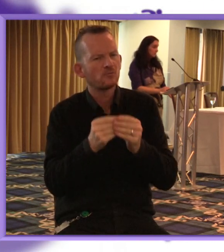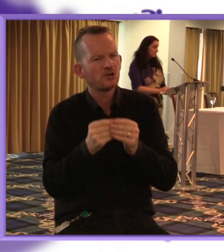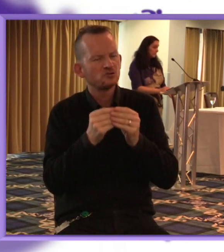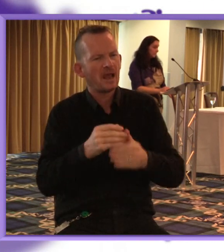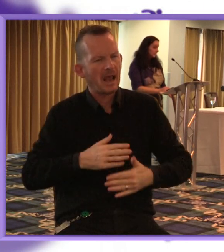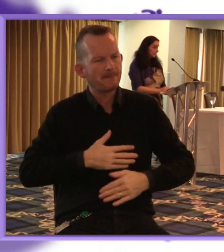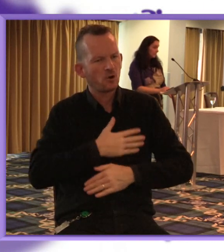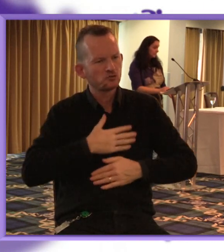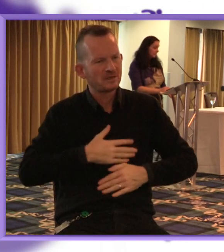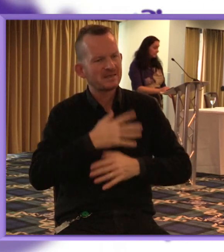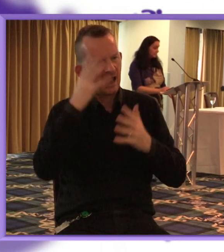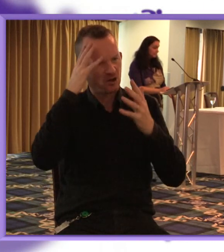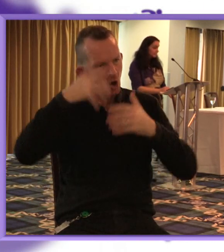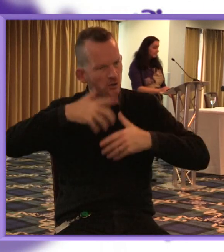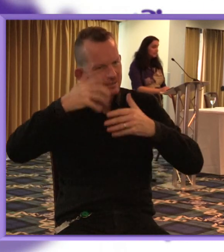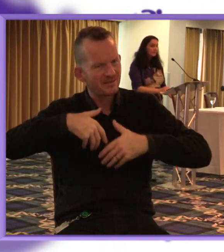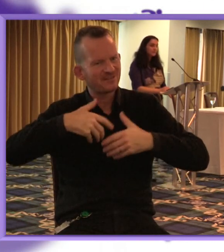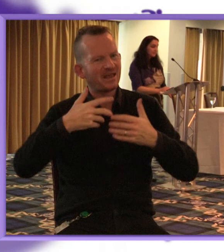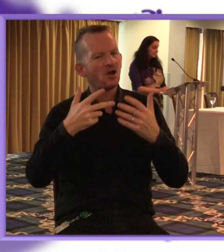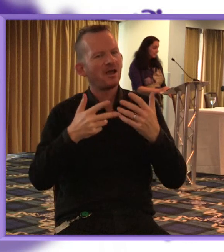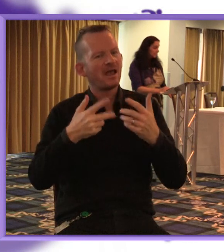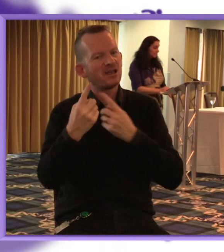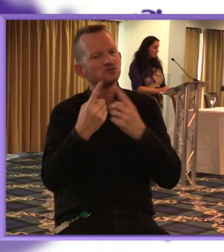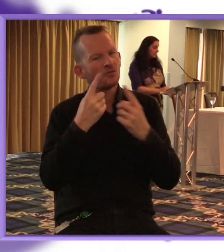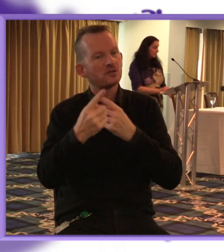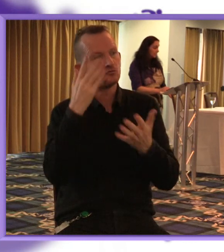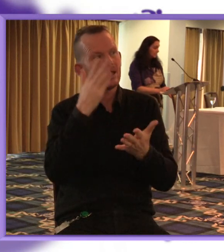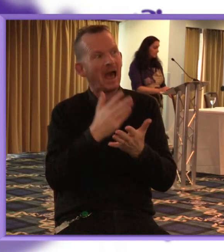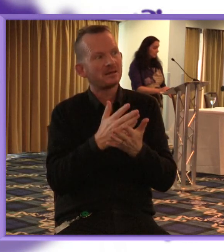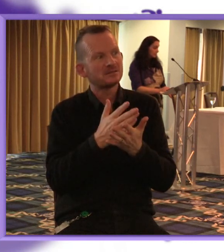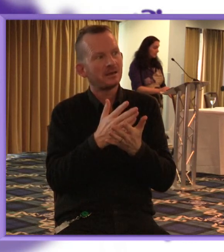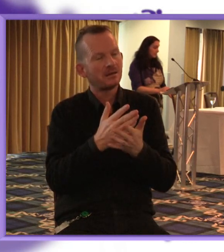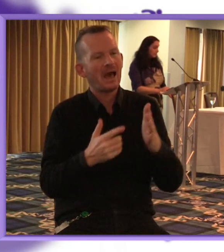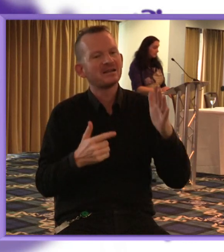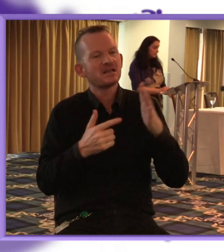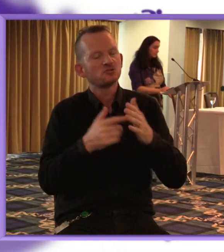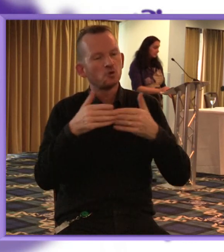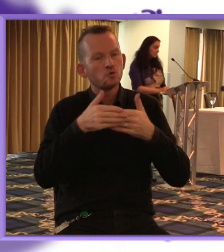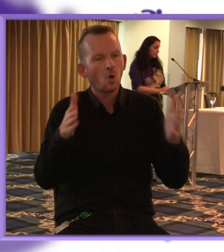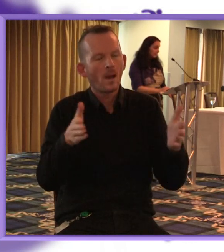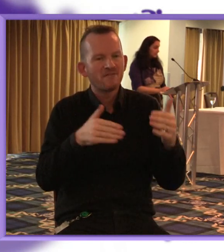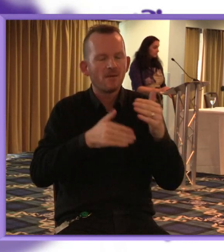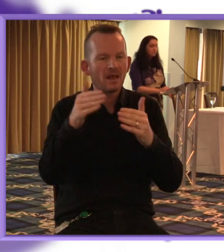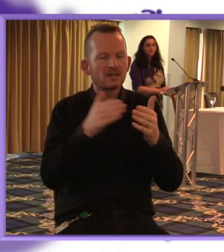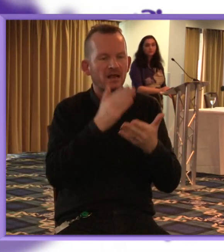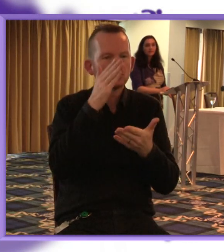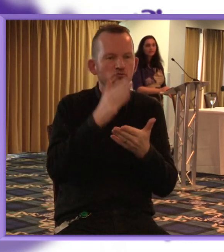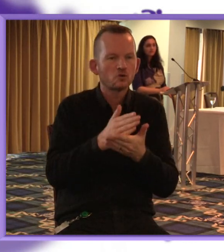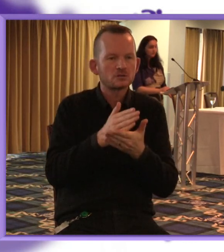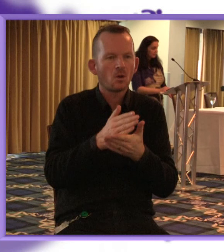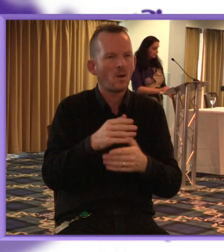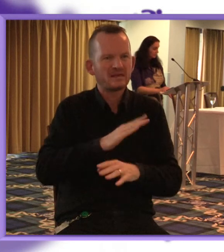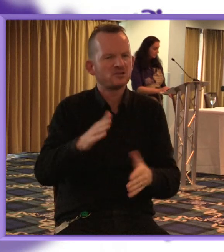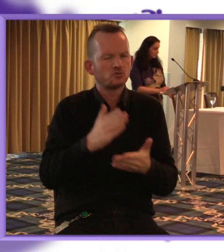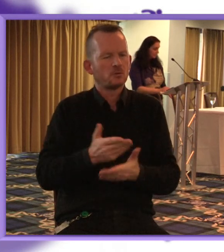as cognitively each other's reality. This is an essential doorway for building trust, where distrust has prevailed, and for fostering